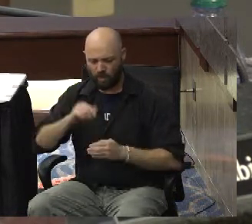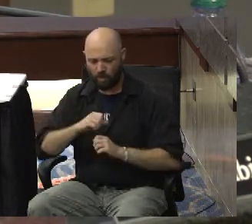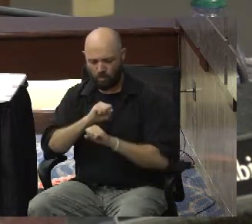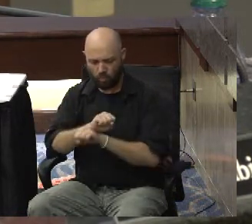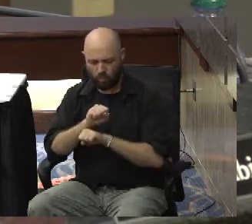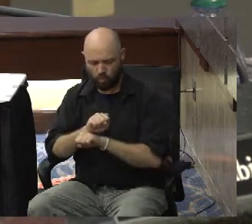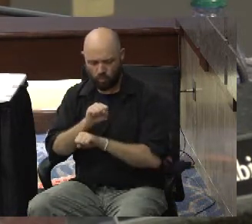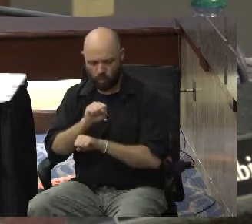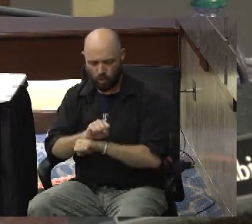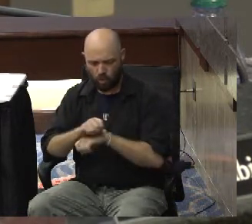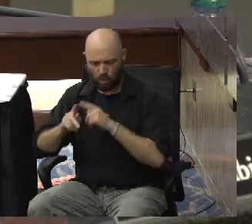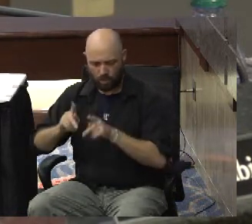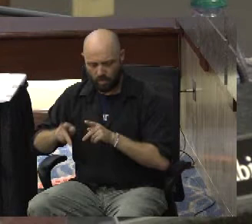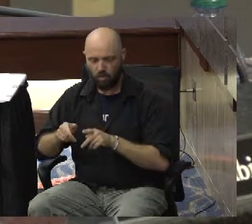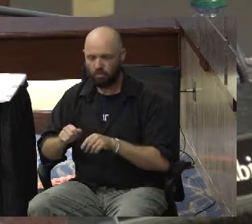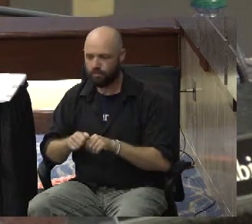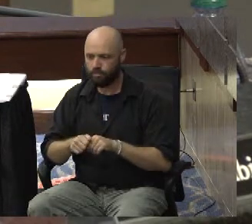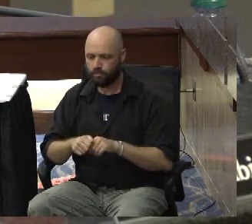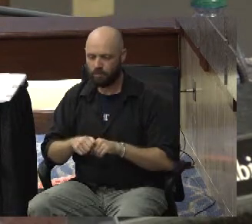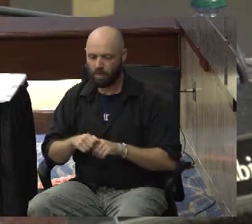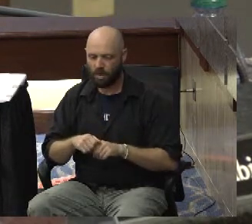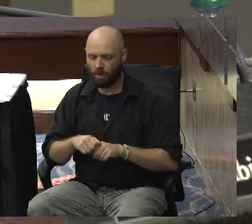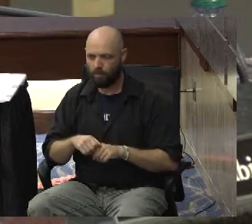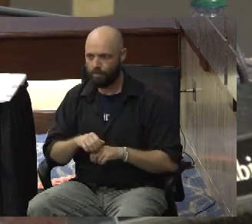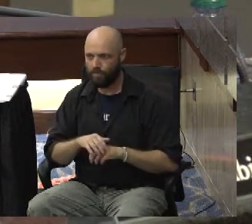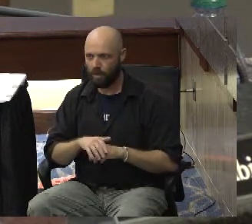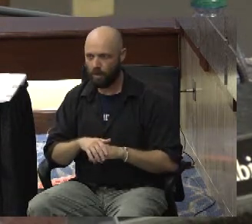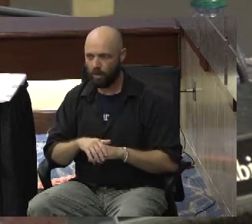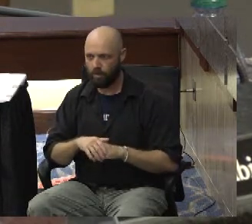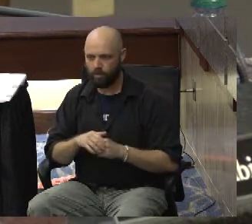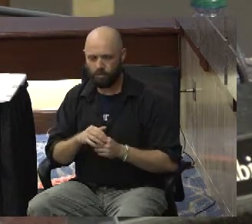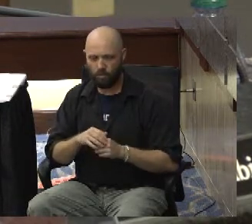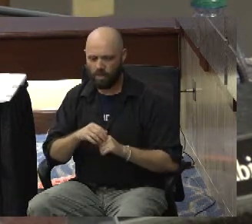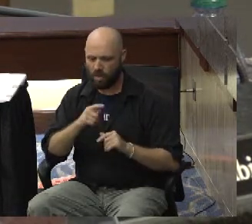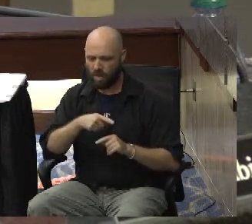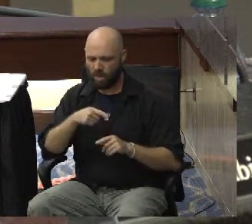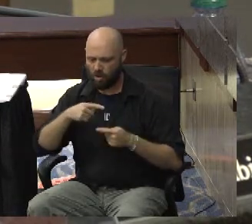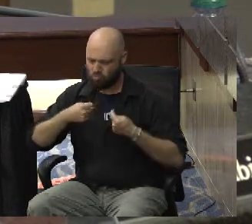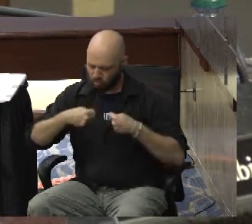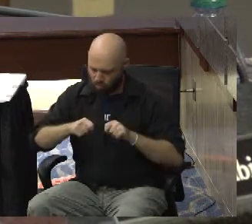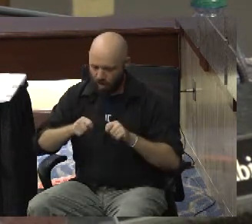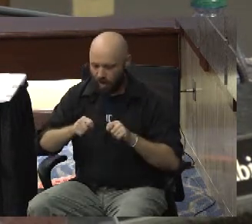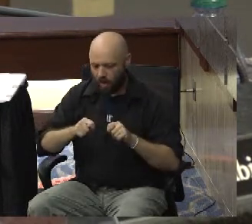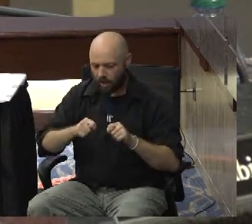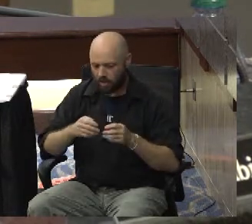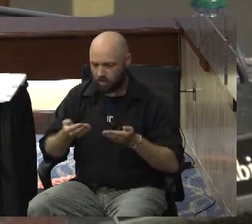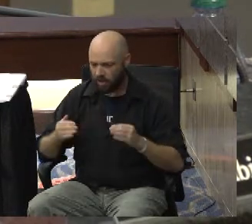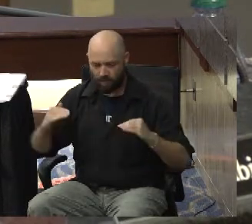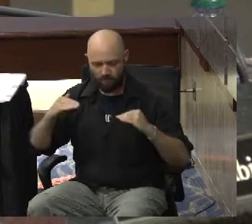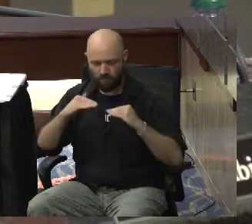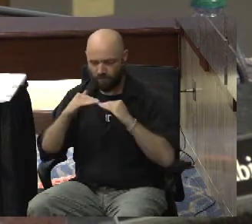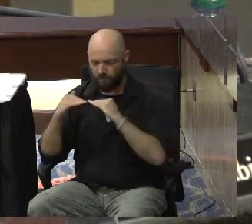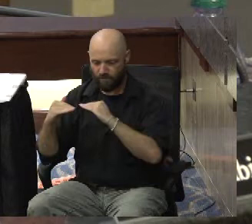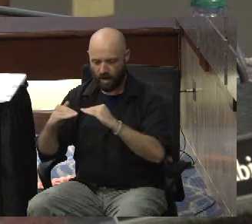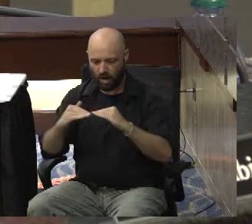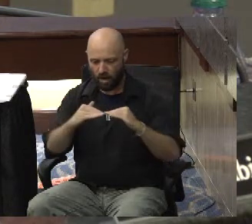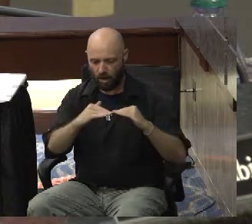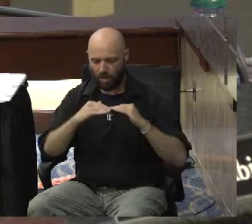and locally have really made a conscious effort to be equitable in their hiring